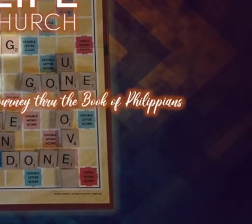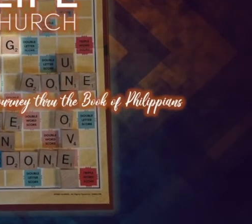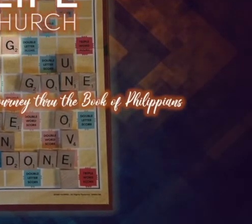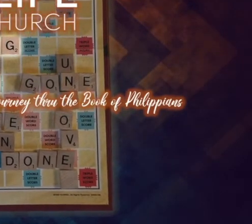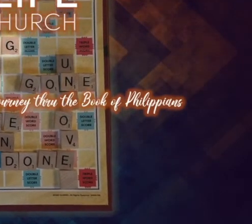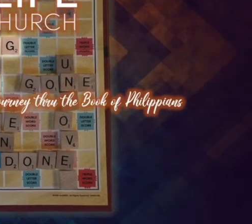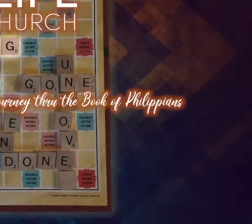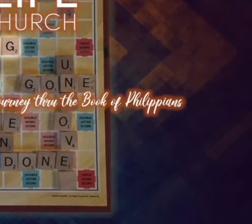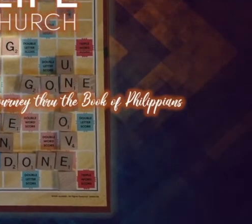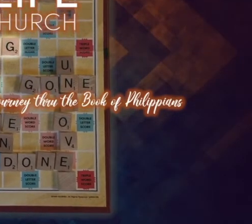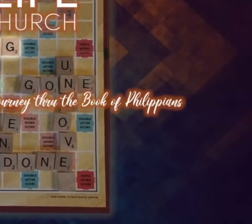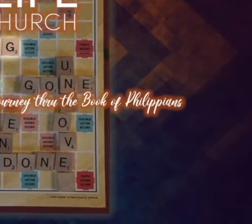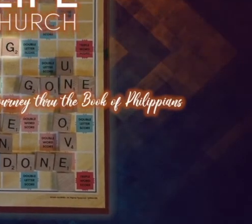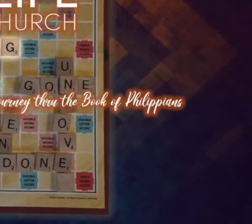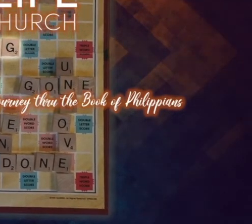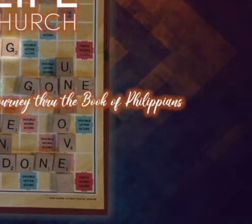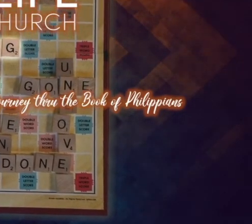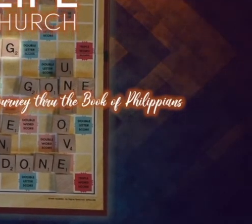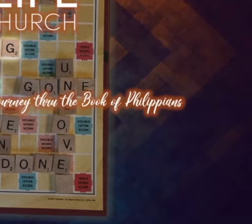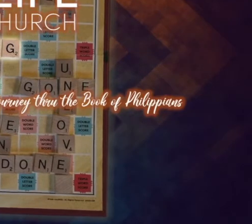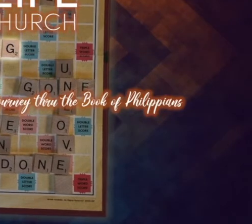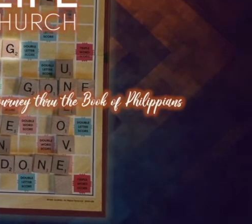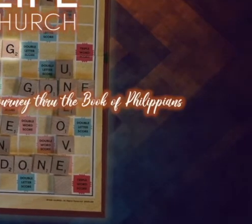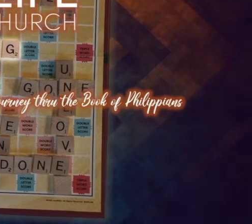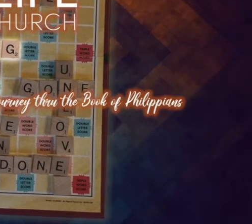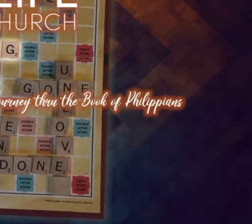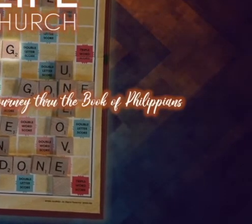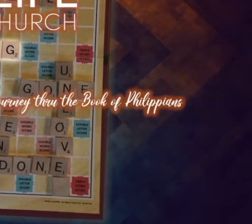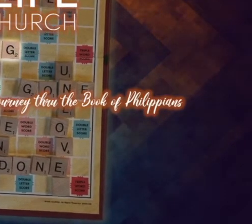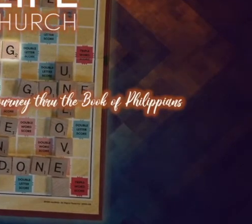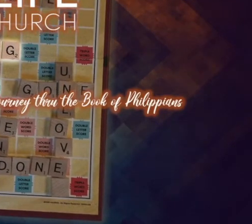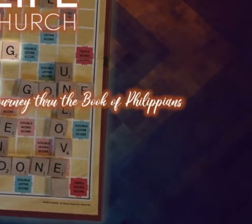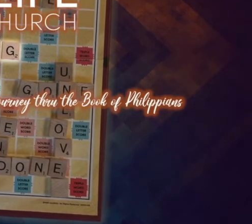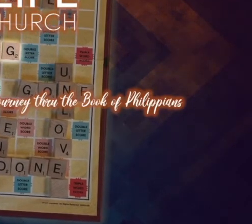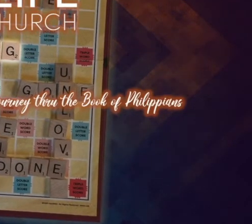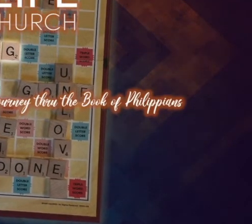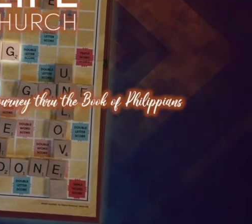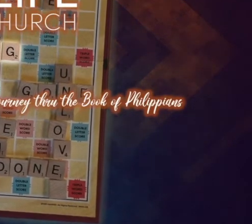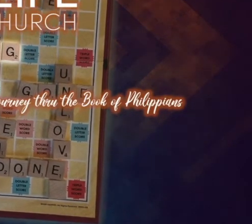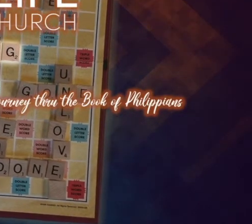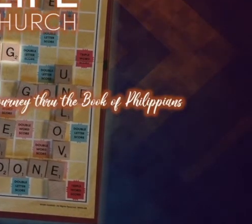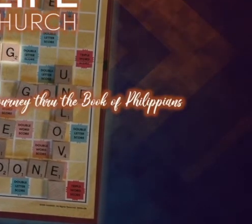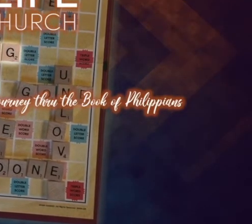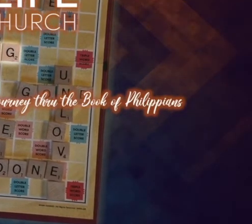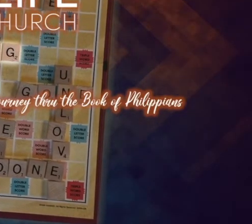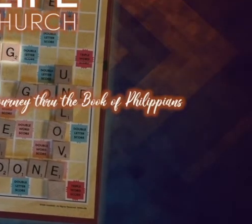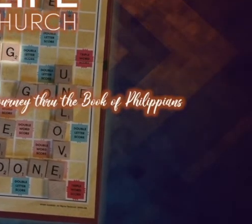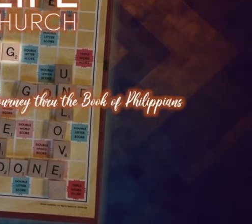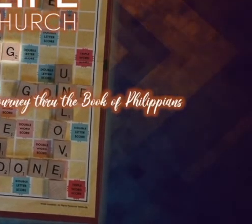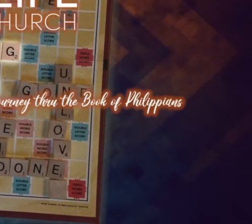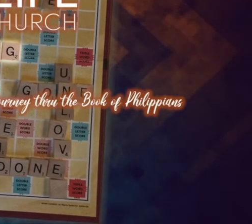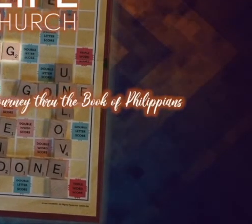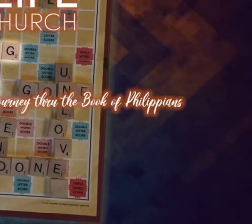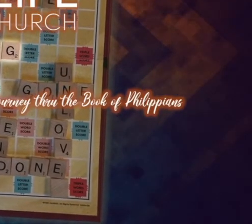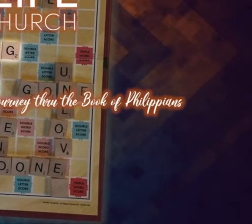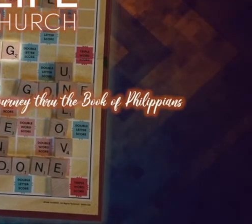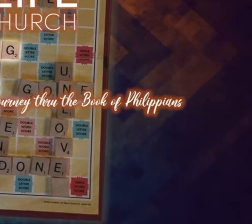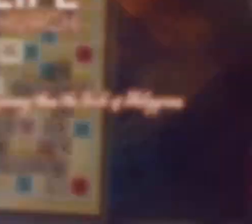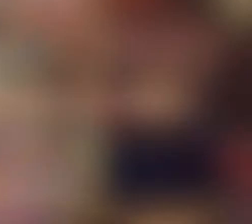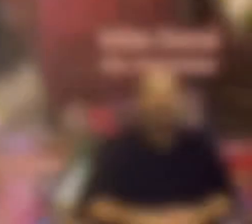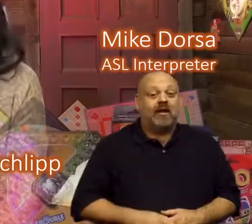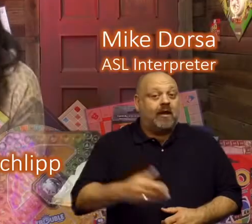reignite us. You're the song. You're the song of our hearts. Come on, my